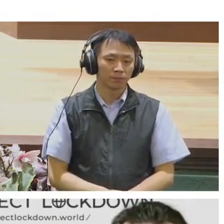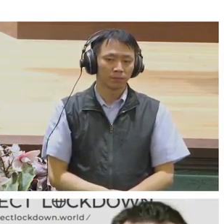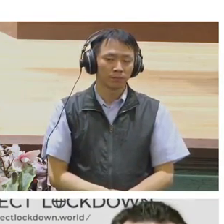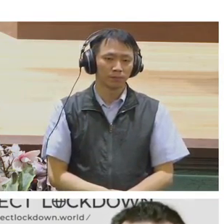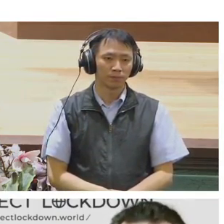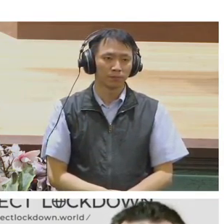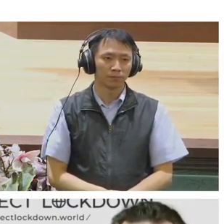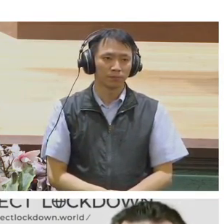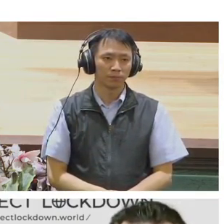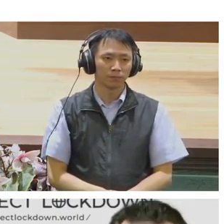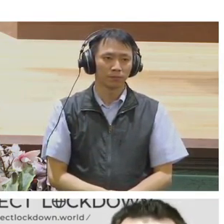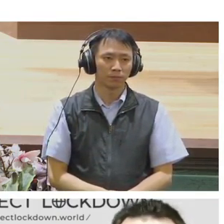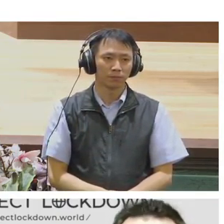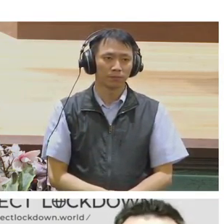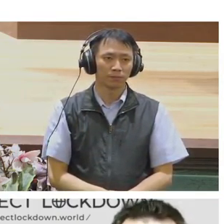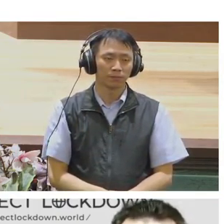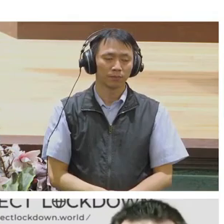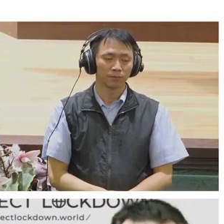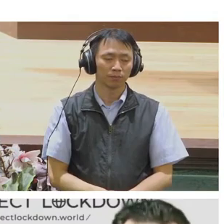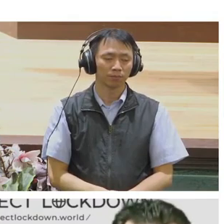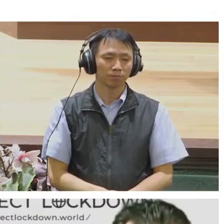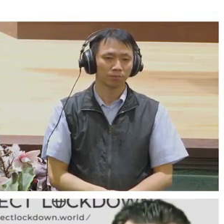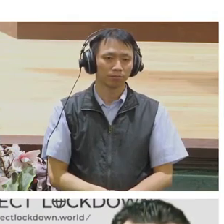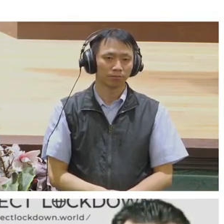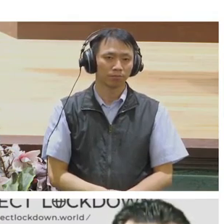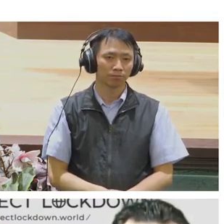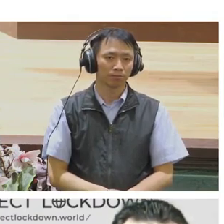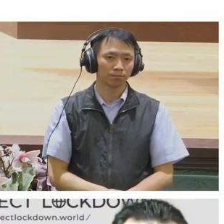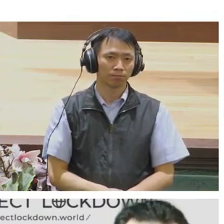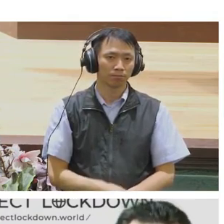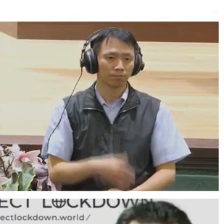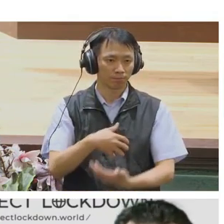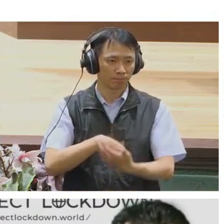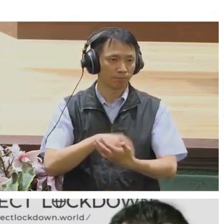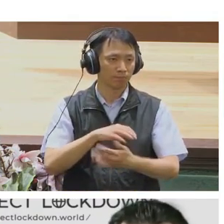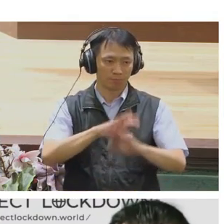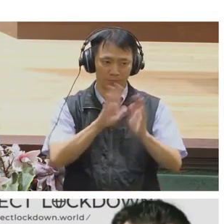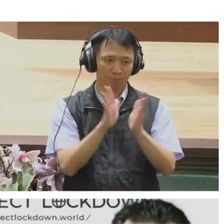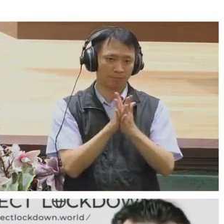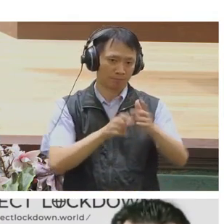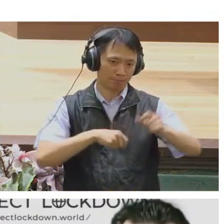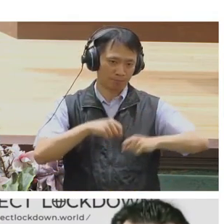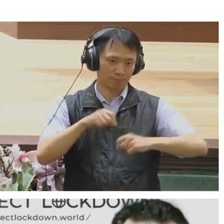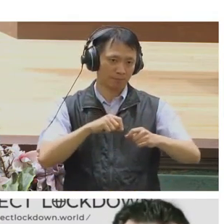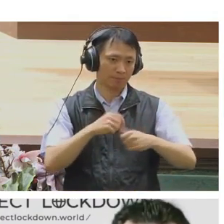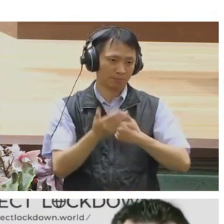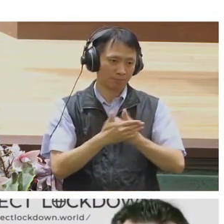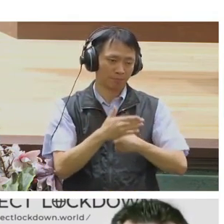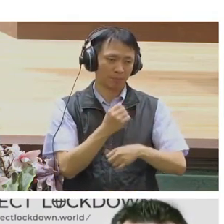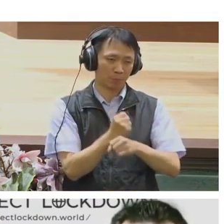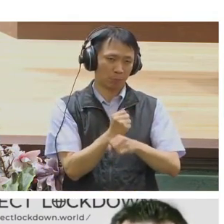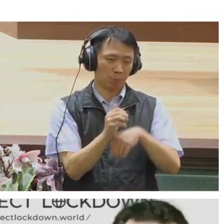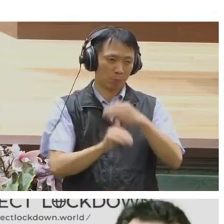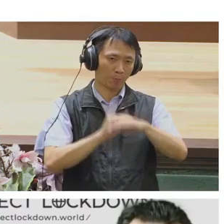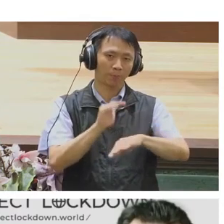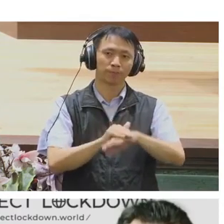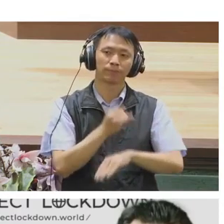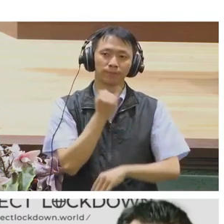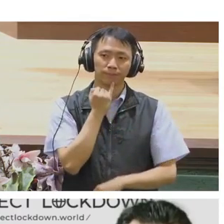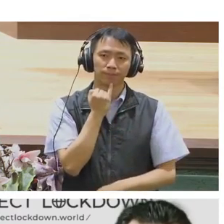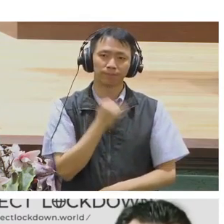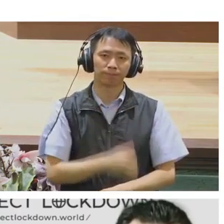We have a general approach to how we're going to do this, and it's the same one we have been following for COVID,